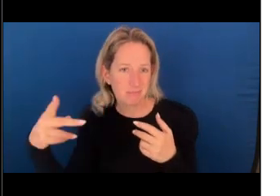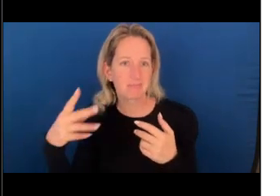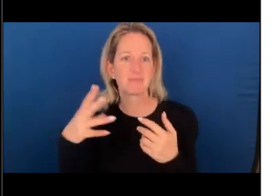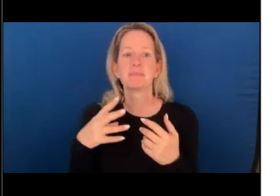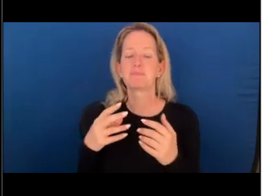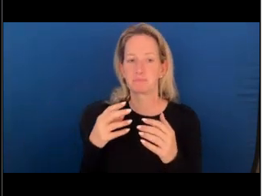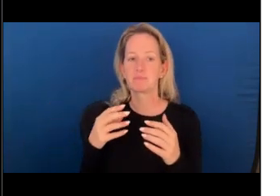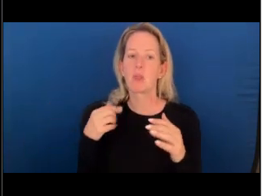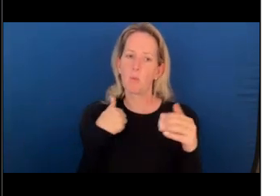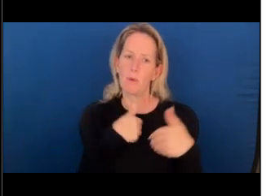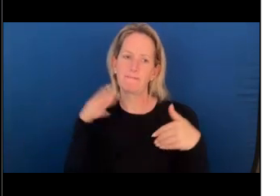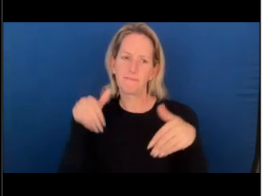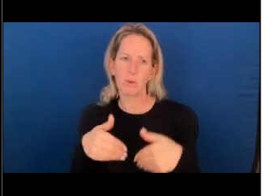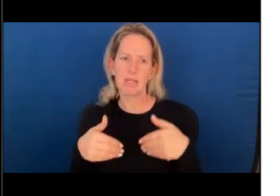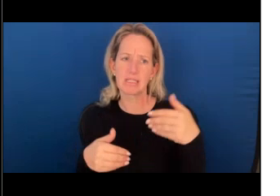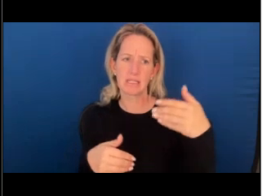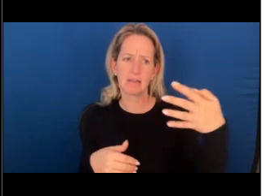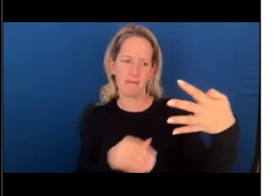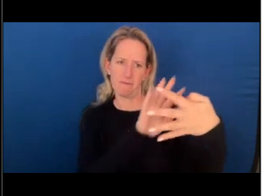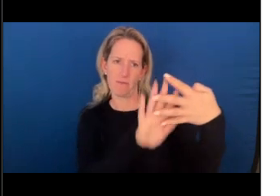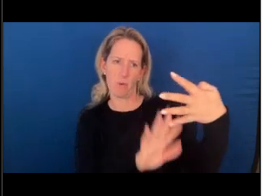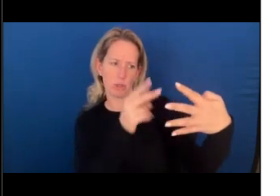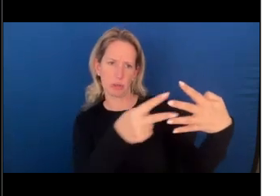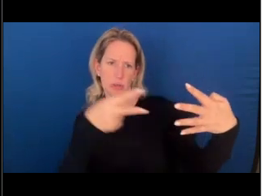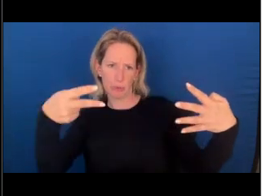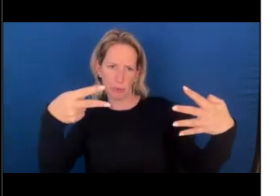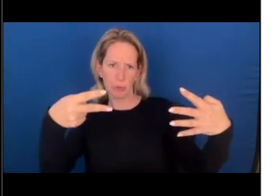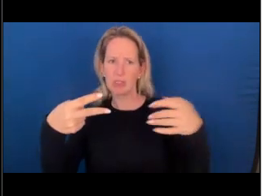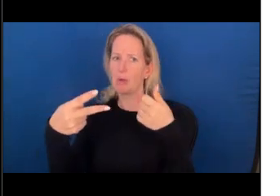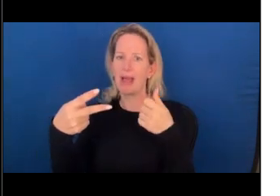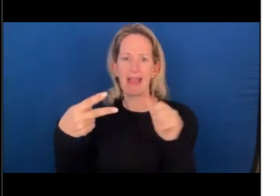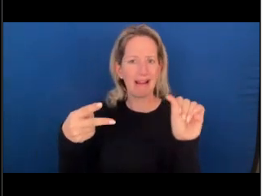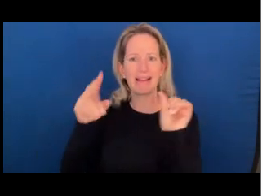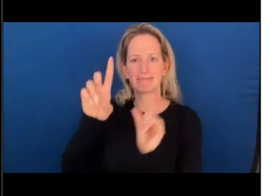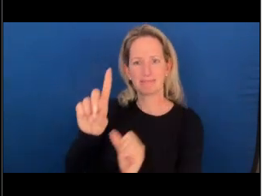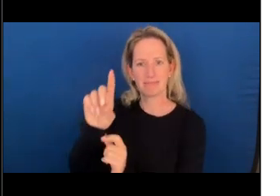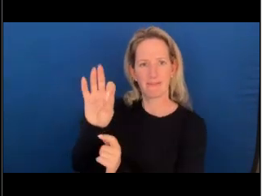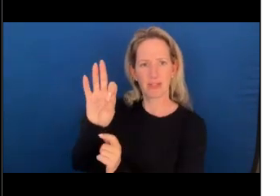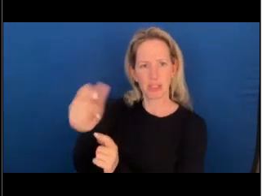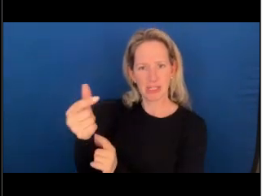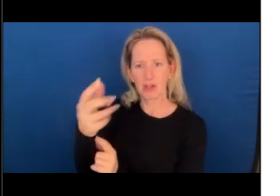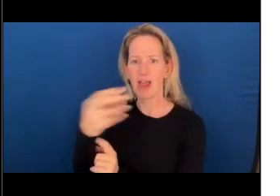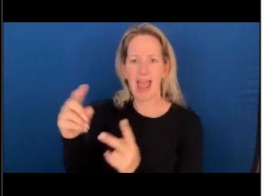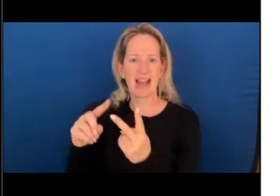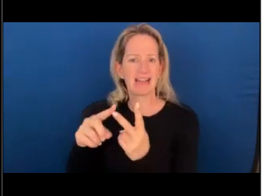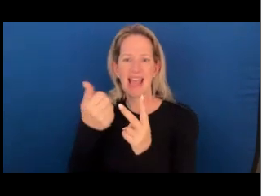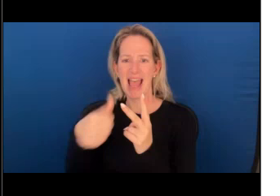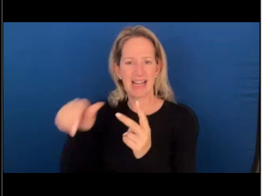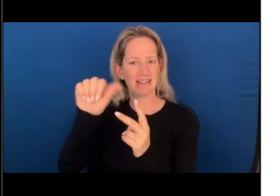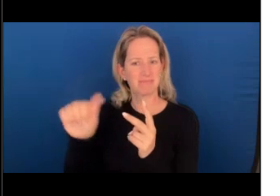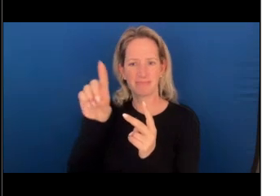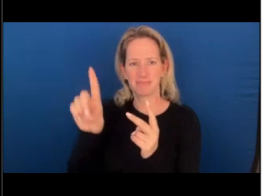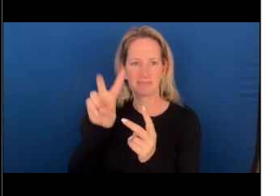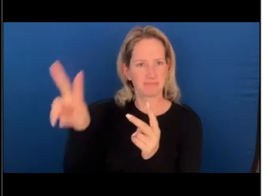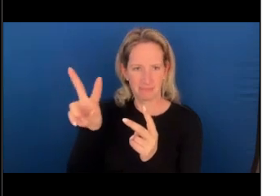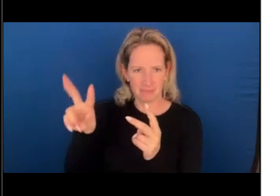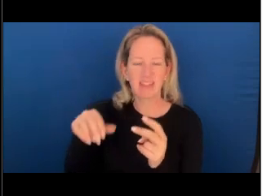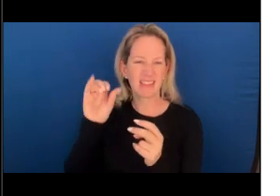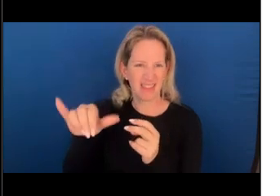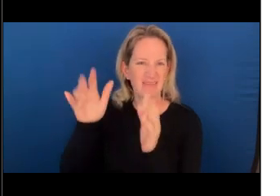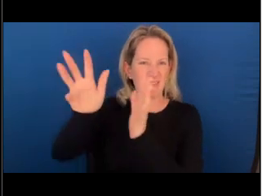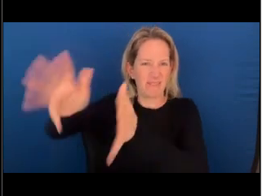derelict fishing gear and abandoned and derelict vessels, but also kind of as a rallying point to talk about marine debris and get the awareness